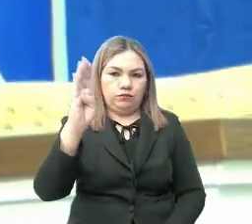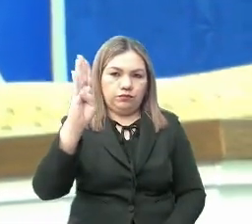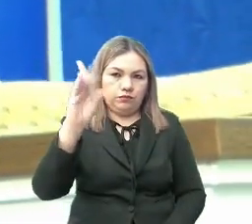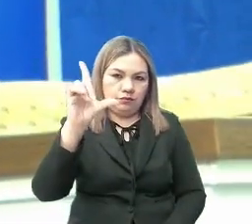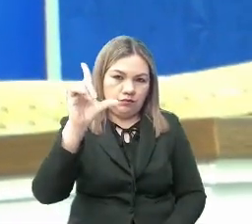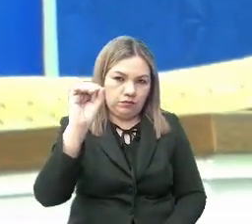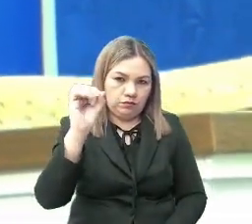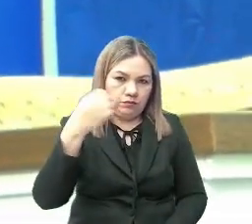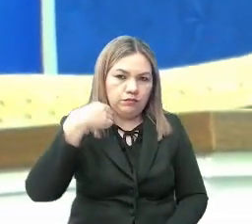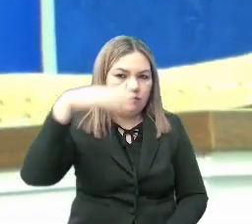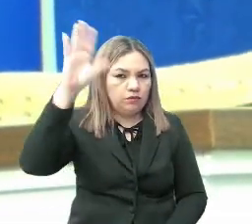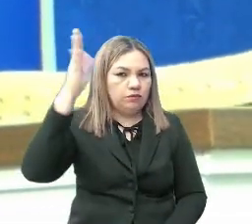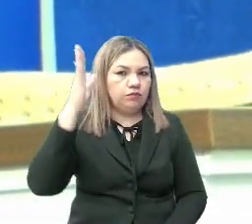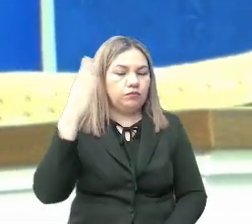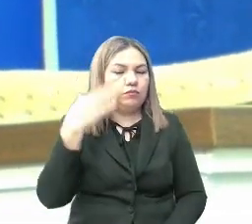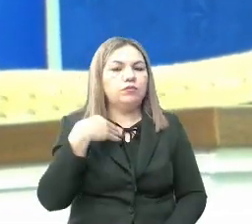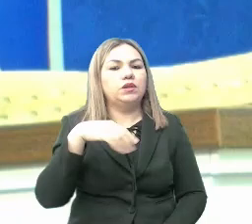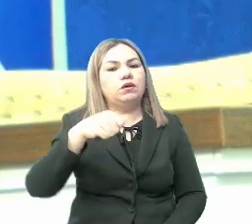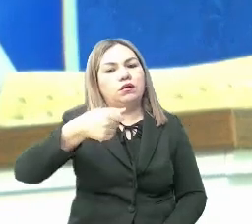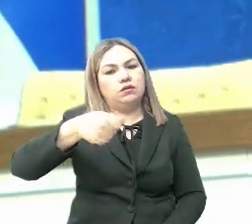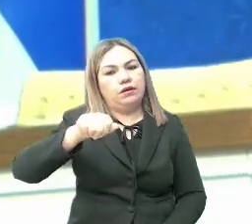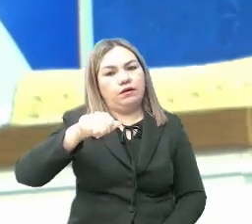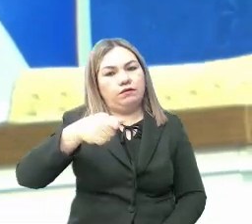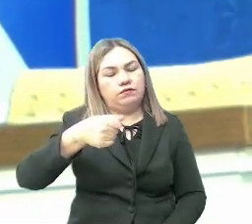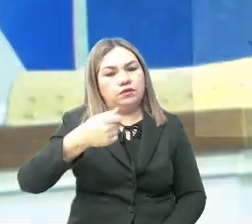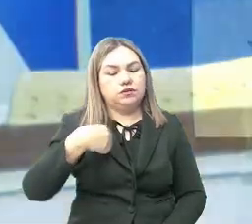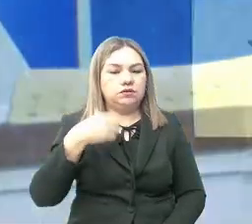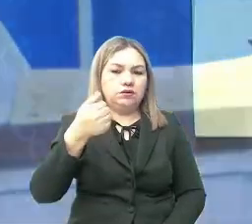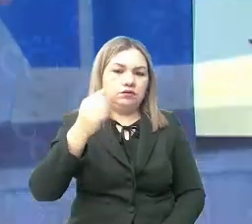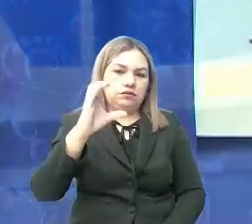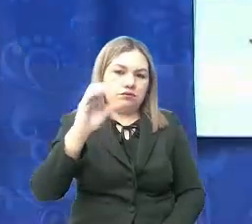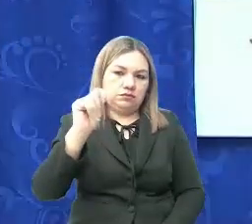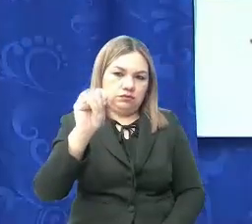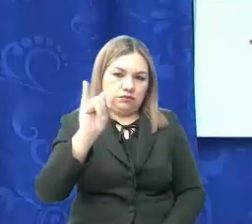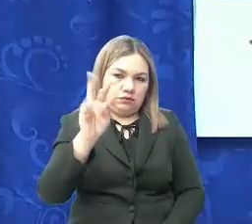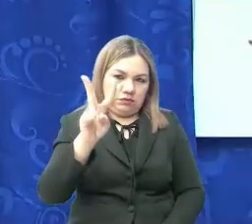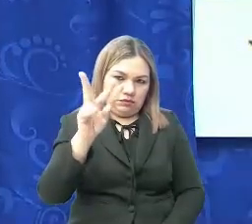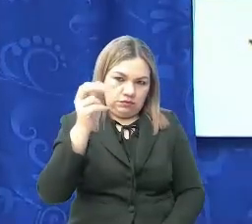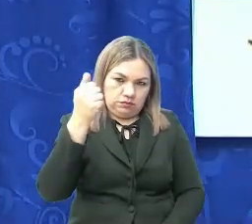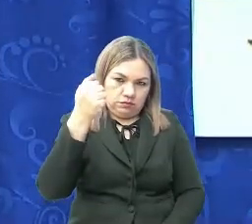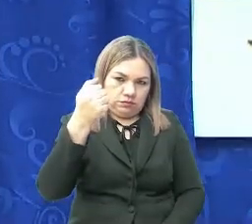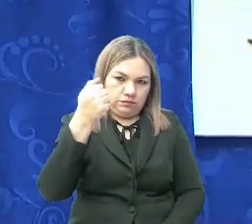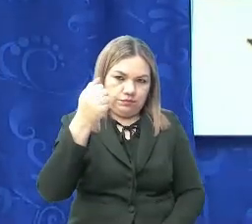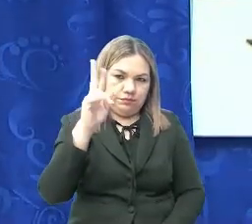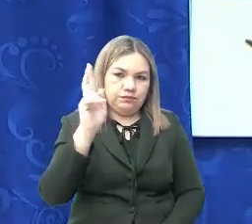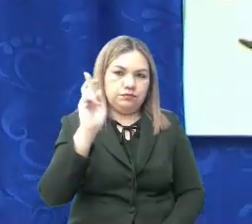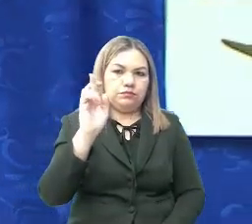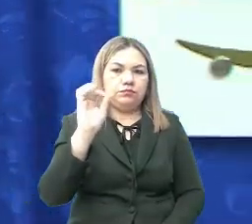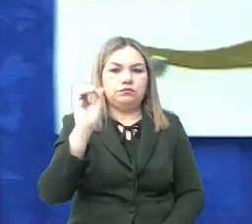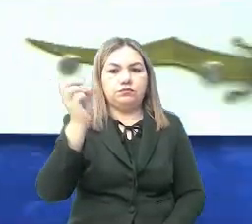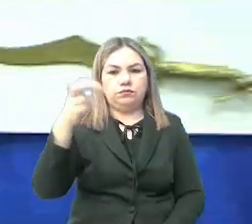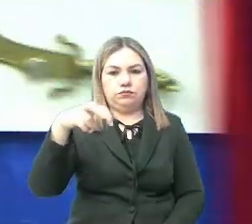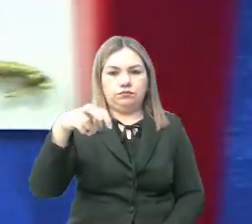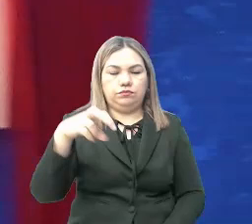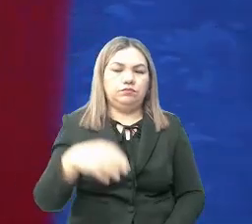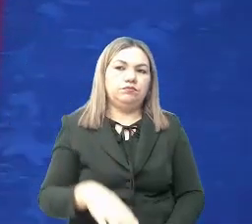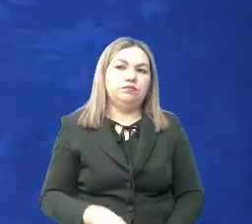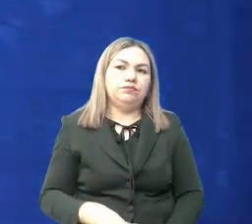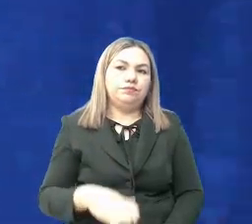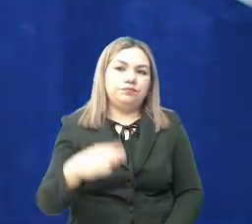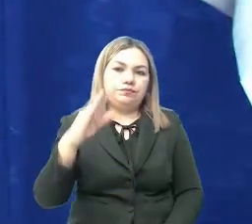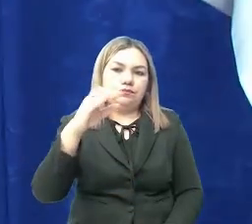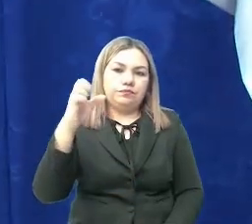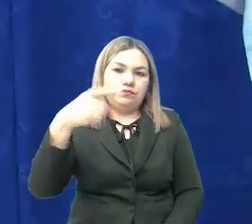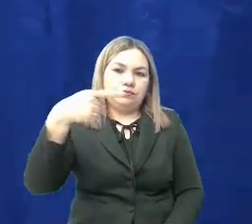slave until the people of the Lord started activating keys. So now I reveal, who's Eglon?